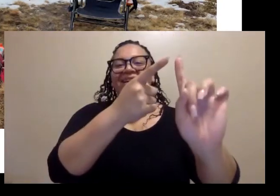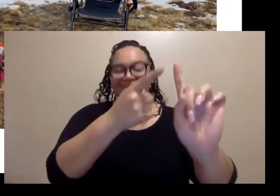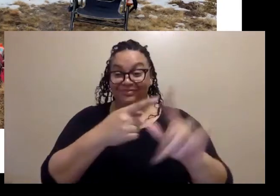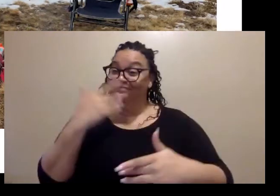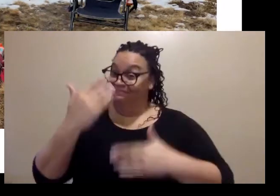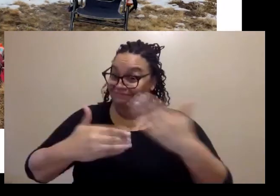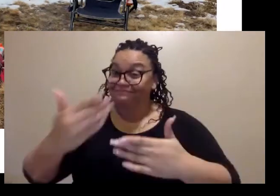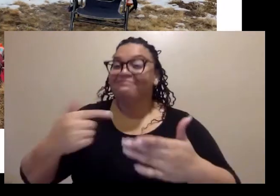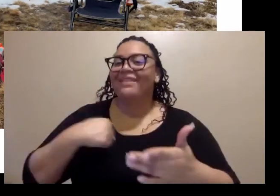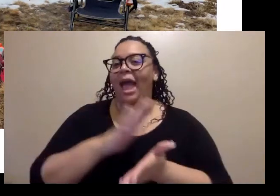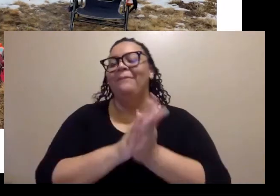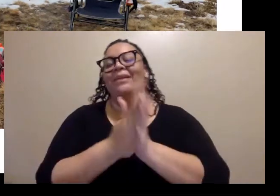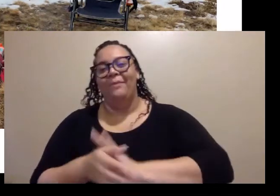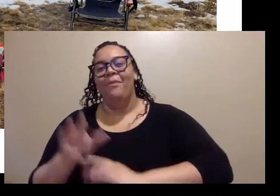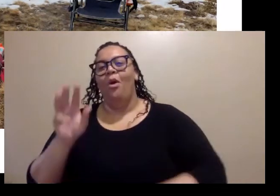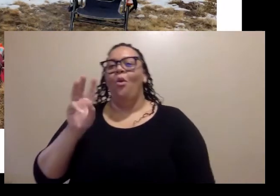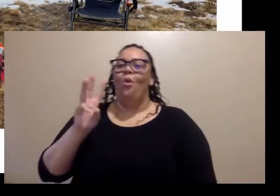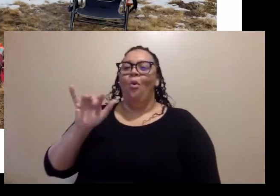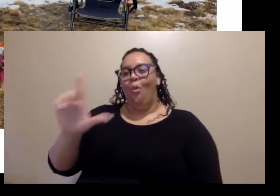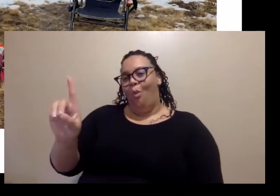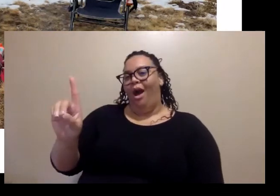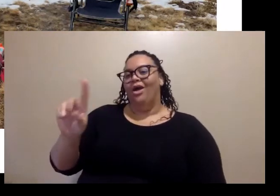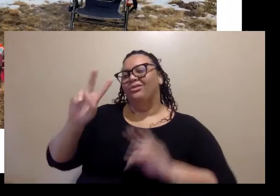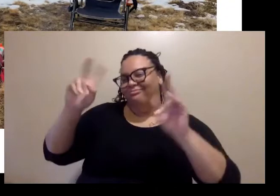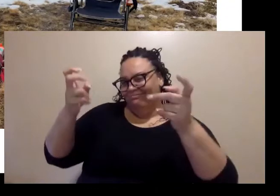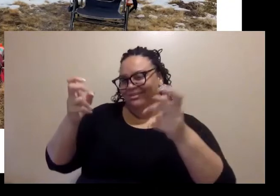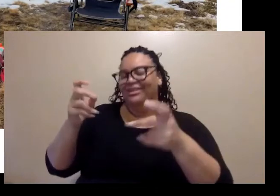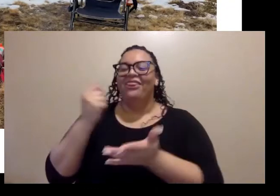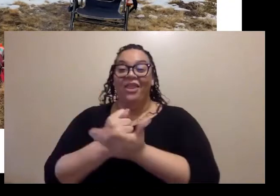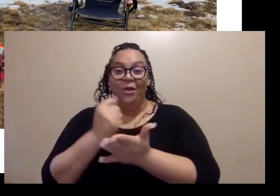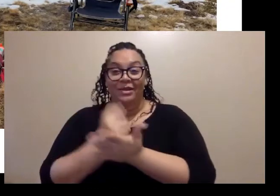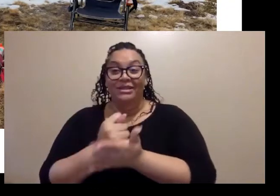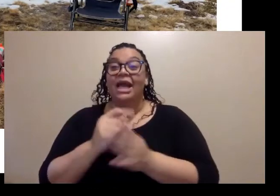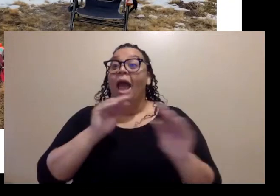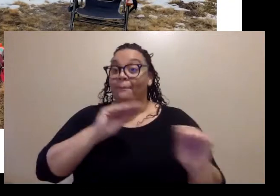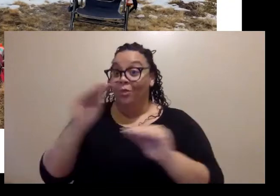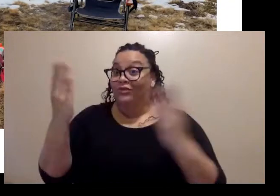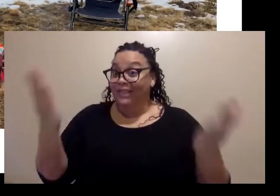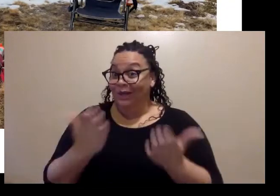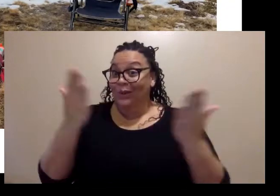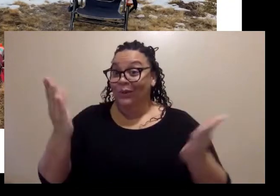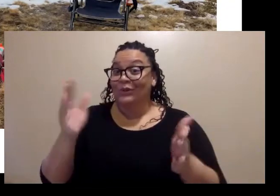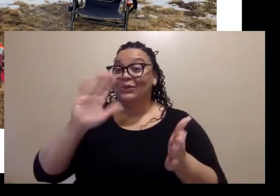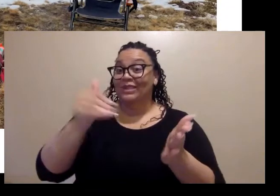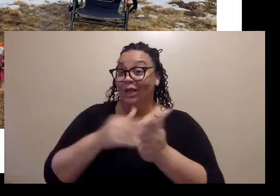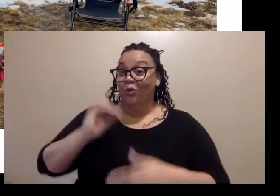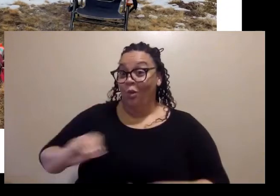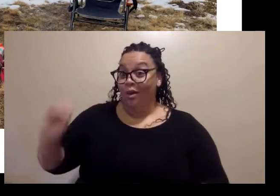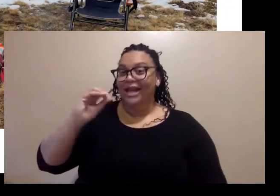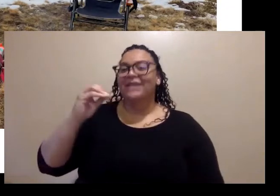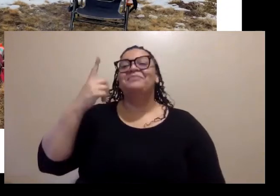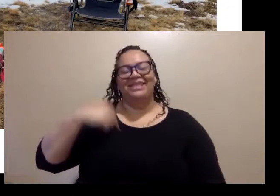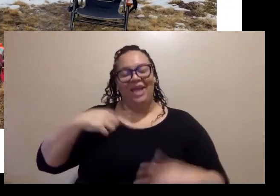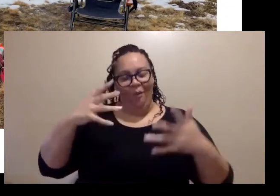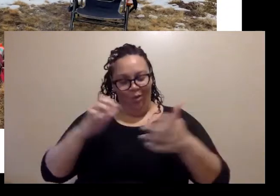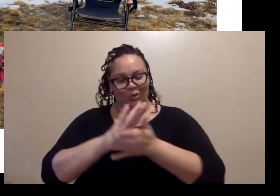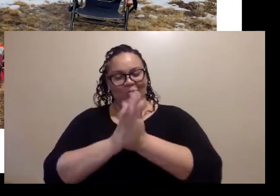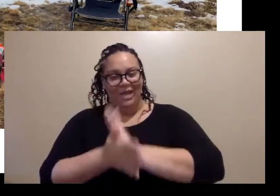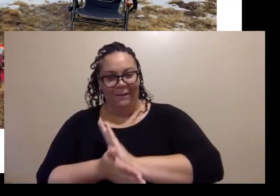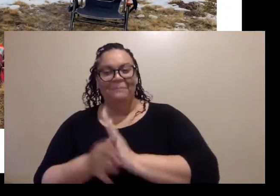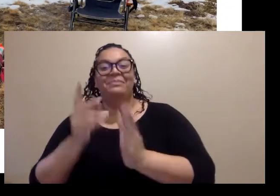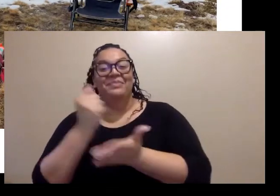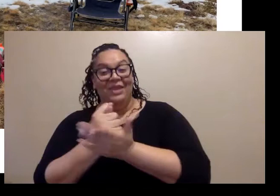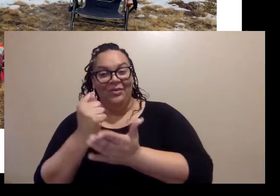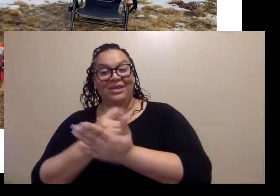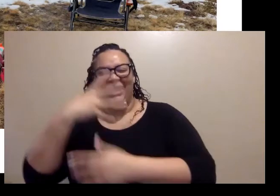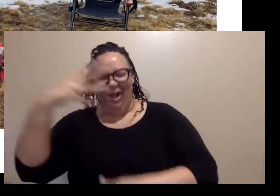became a wilderness therapist. I moved to Central Oregon just to be a wilderness therapist because I knew the program and company that I wanted to work